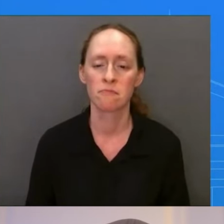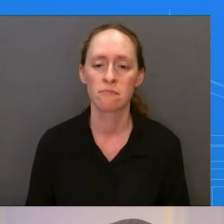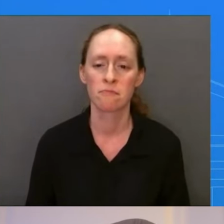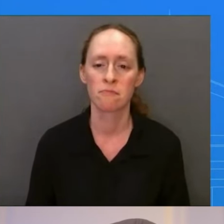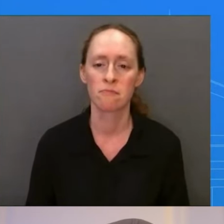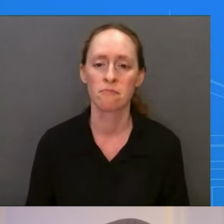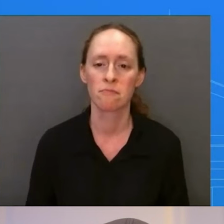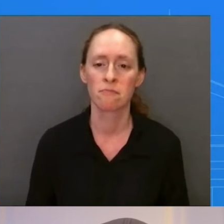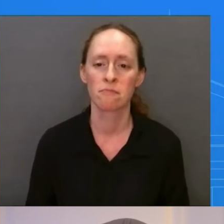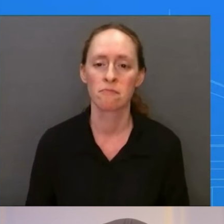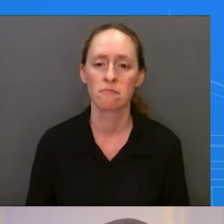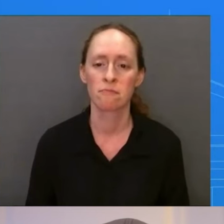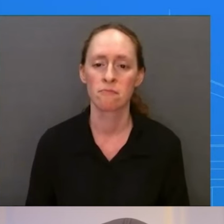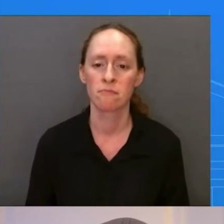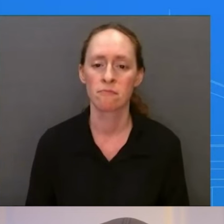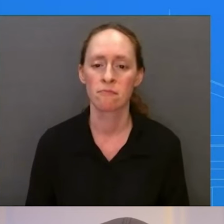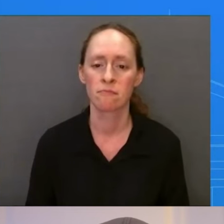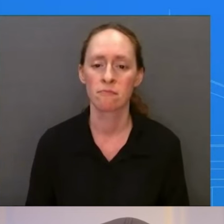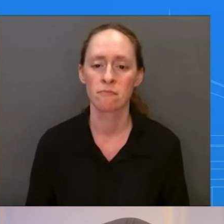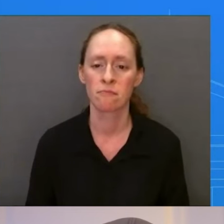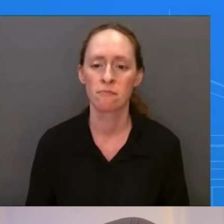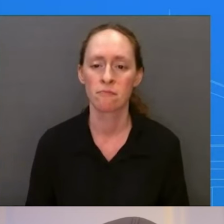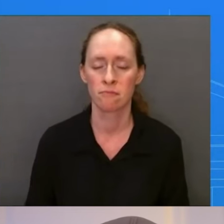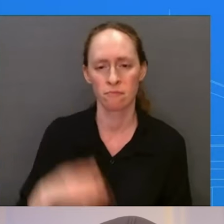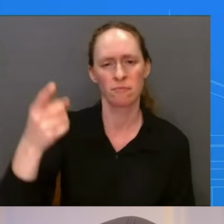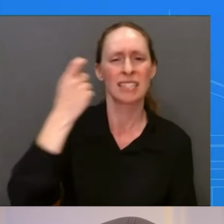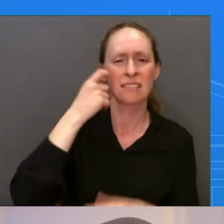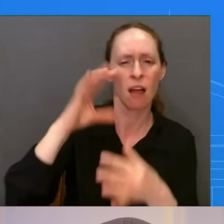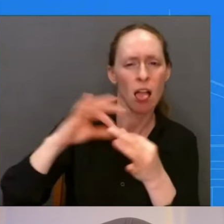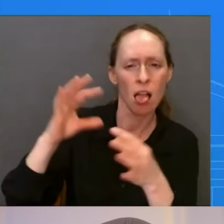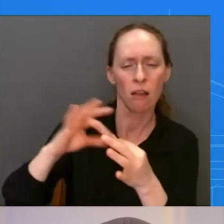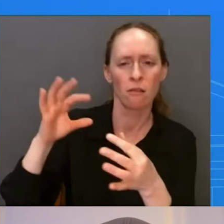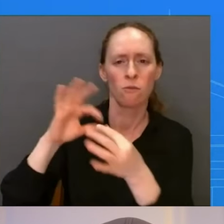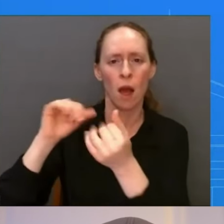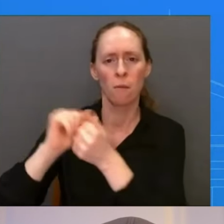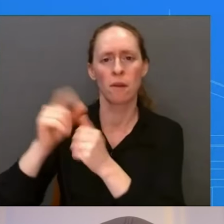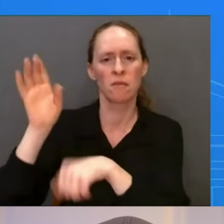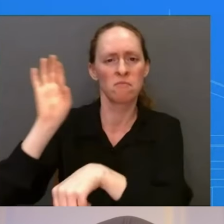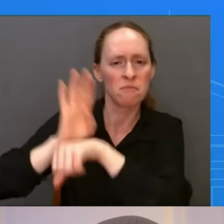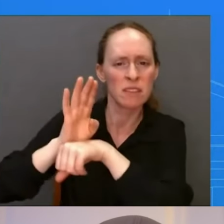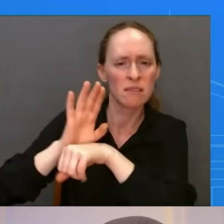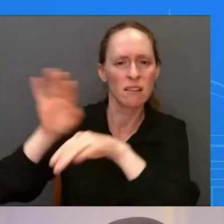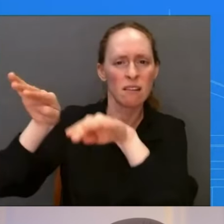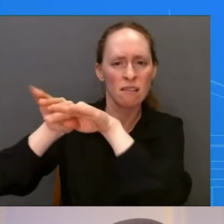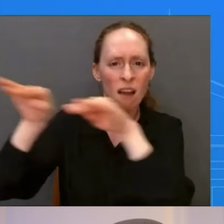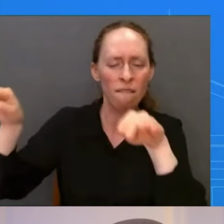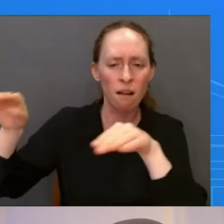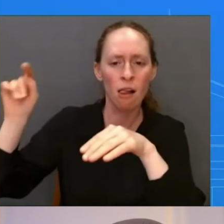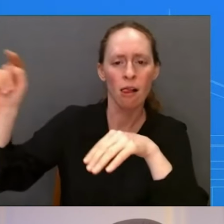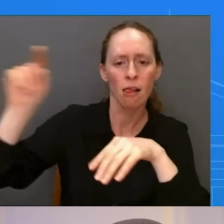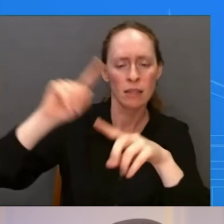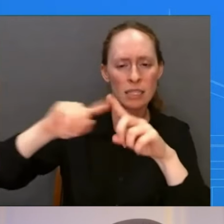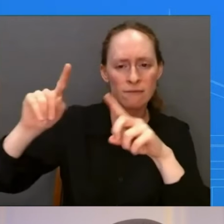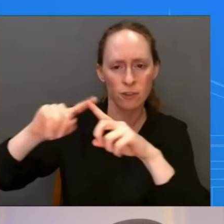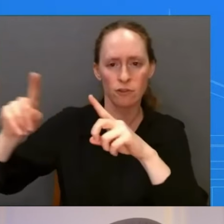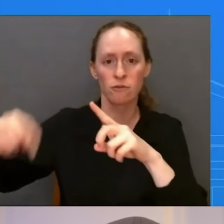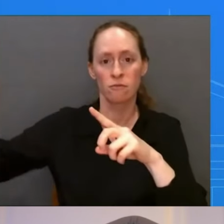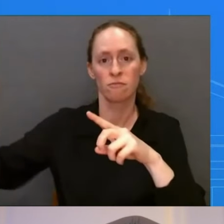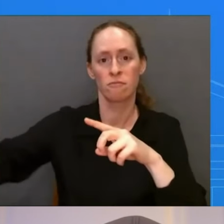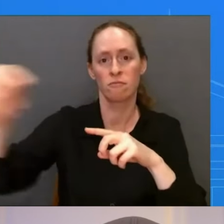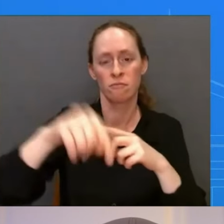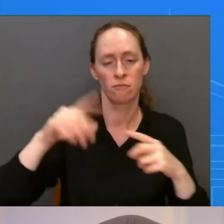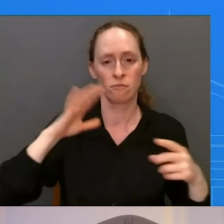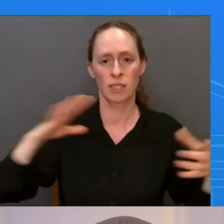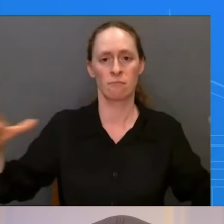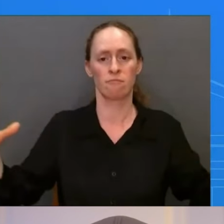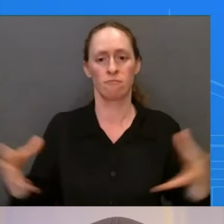that you want to push against. Our reporting is that JP Morgan was the only bidder that offered to take the entire bank